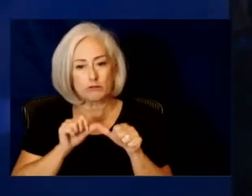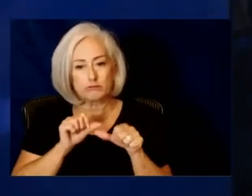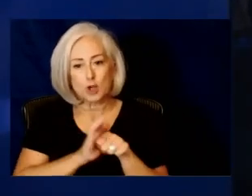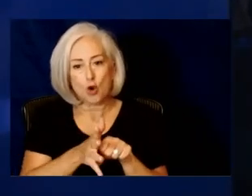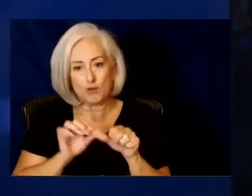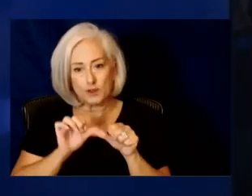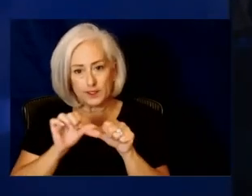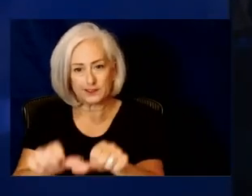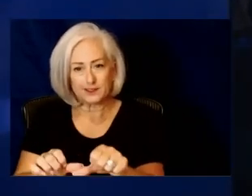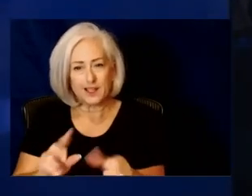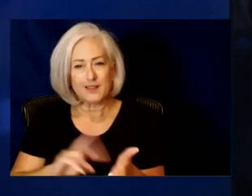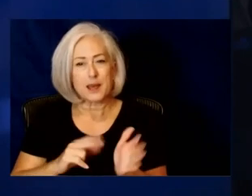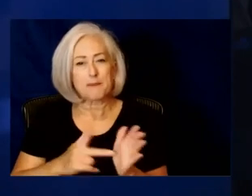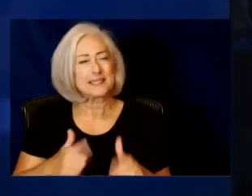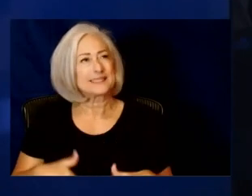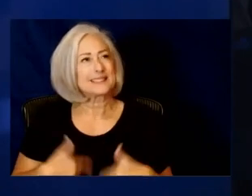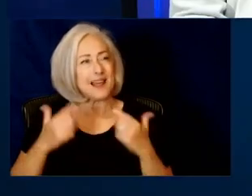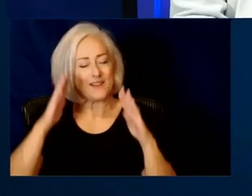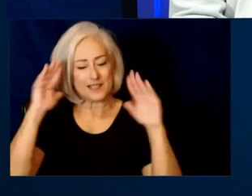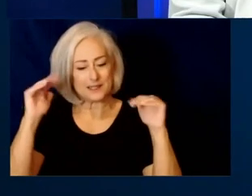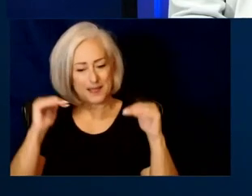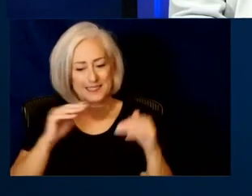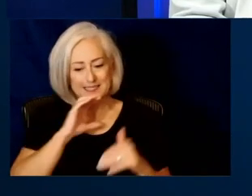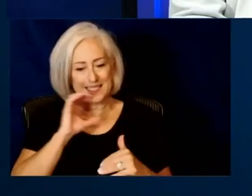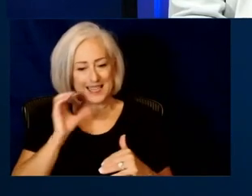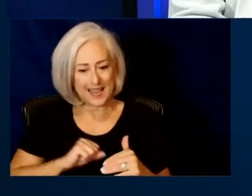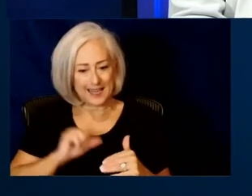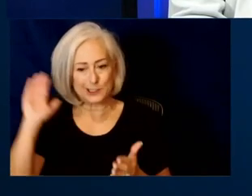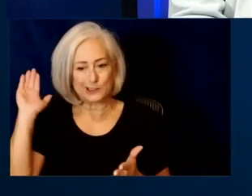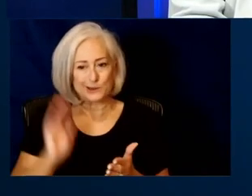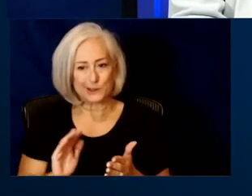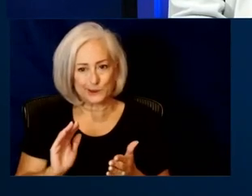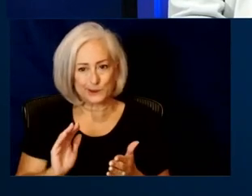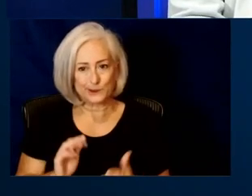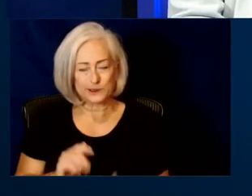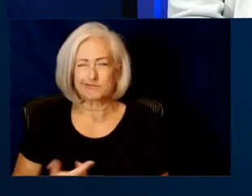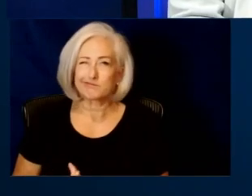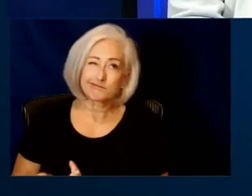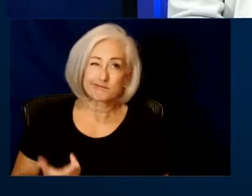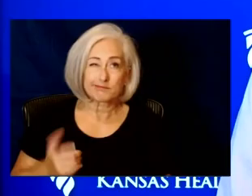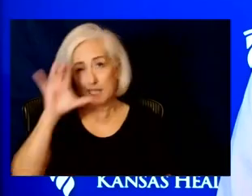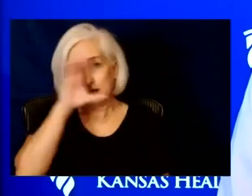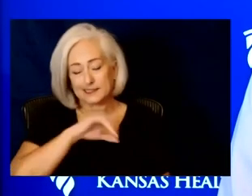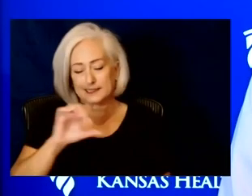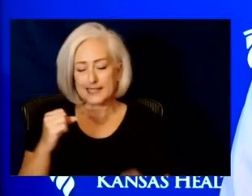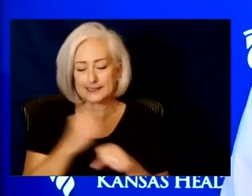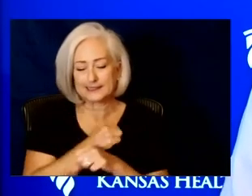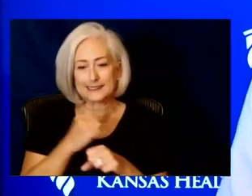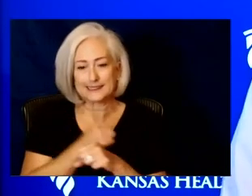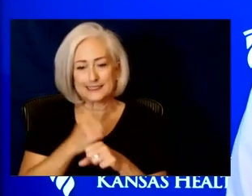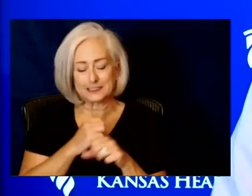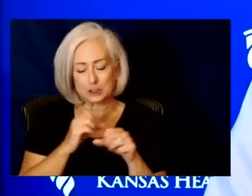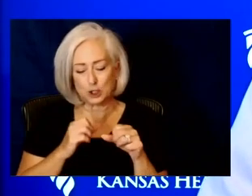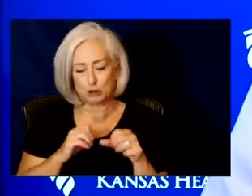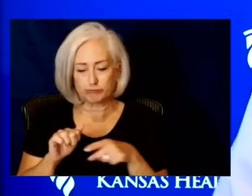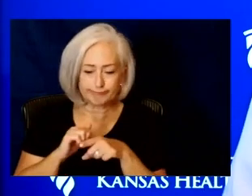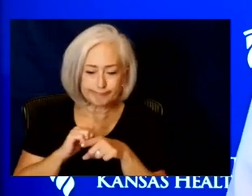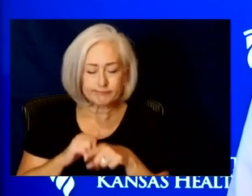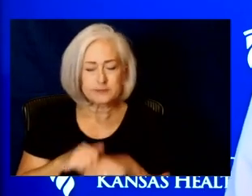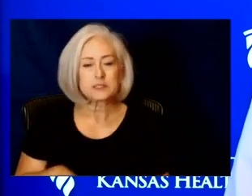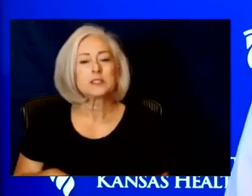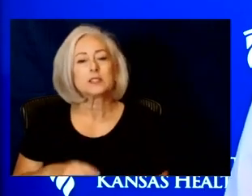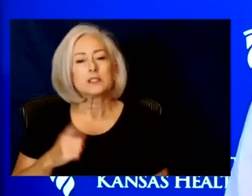down. That's kind of a statistical exercise. Yeah, you know, I think that is completely true, and we have seen this since the pandemic. There has been a number